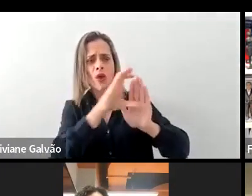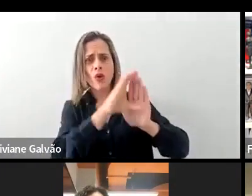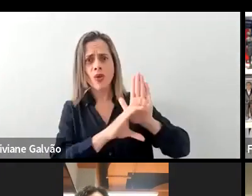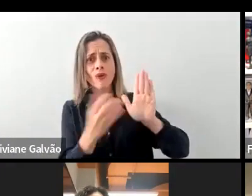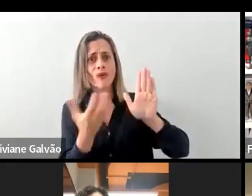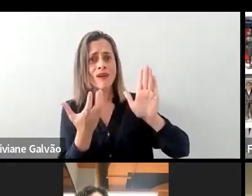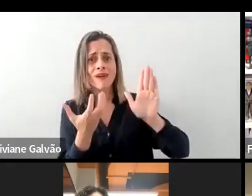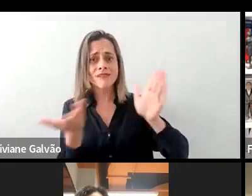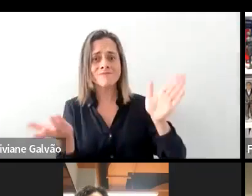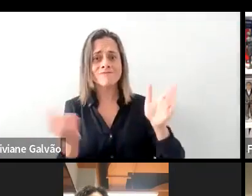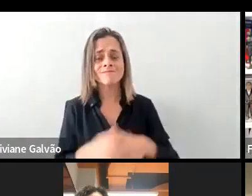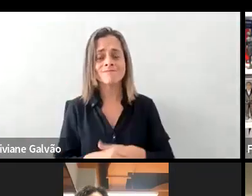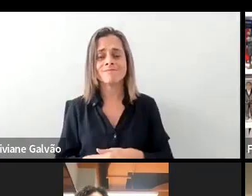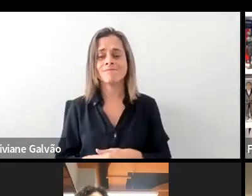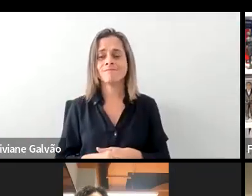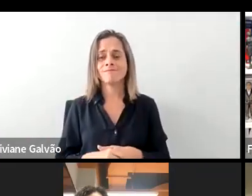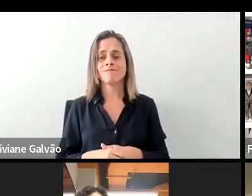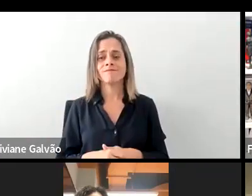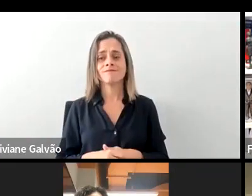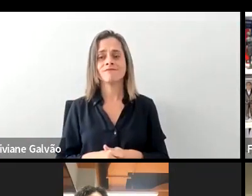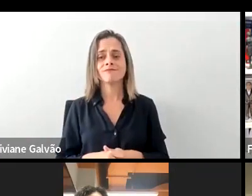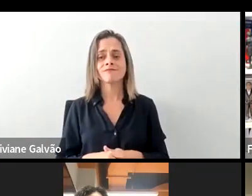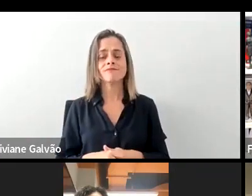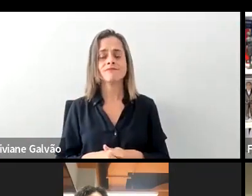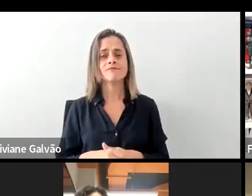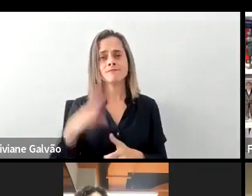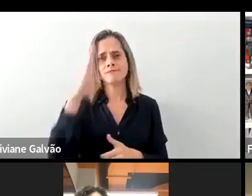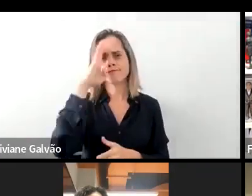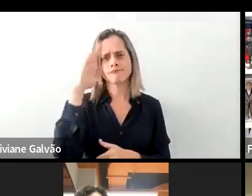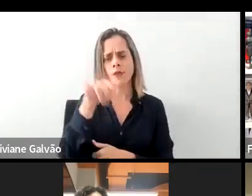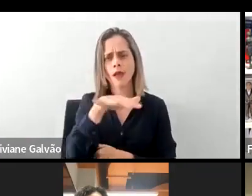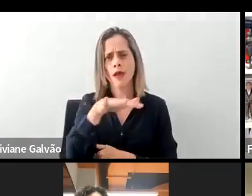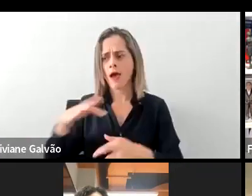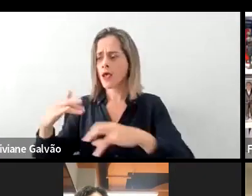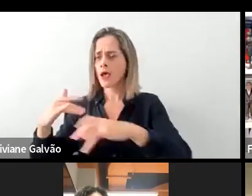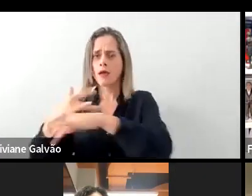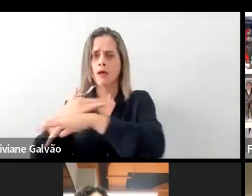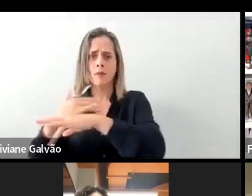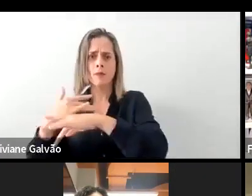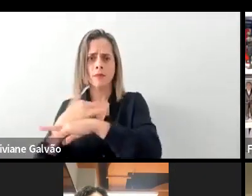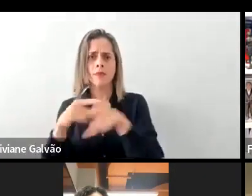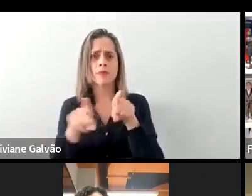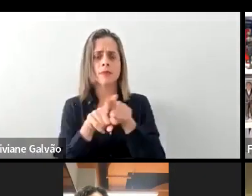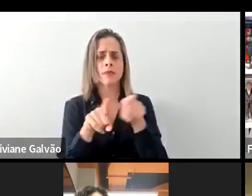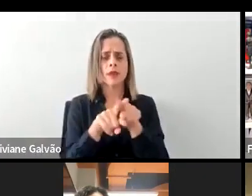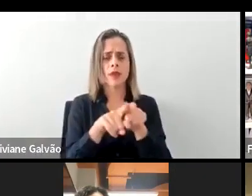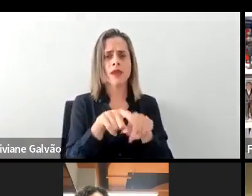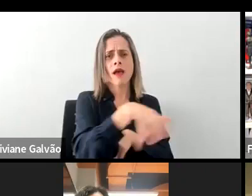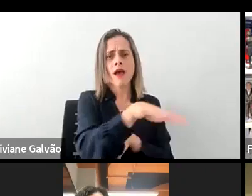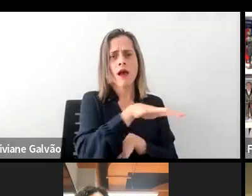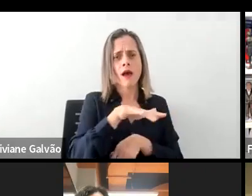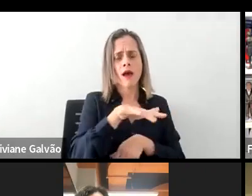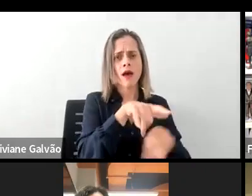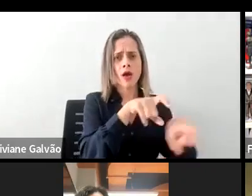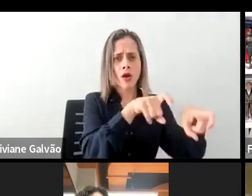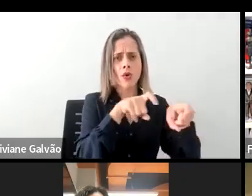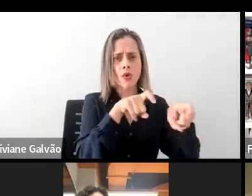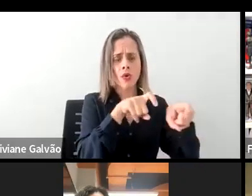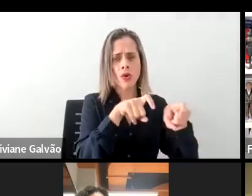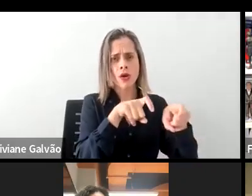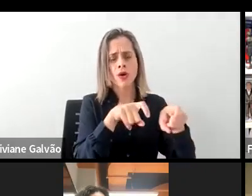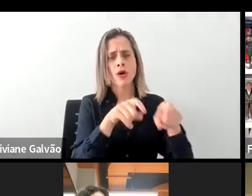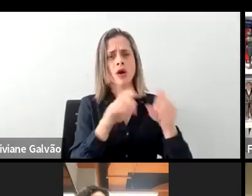like urban areas and rural areas, private sector and public sector, And that's